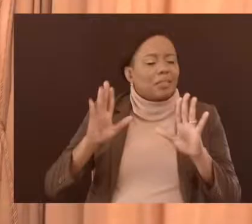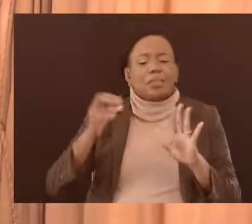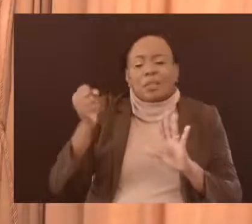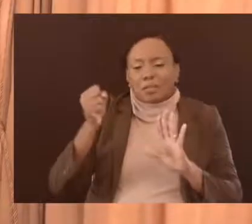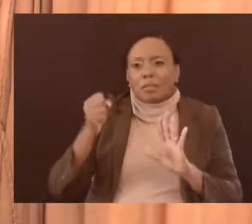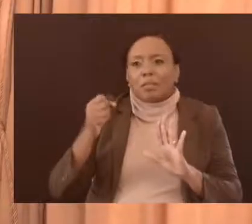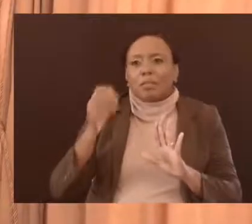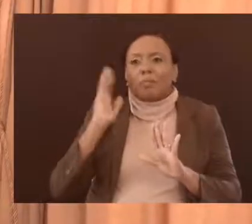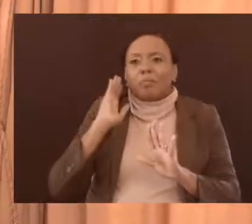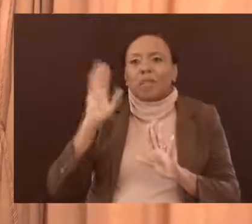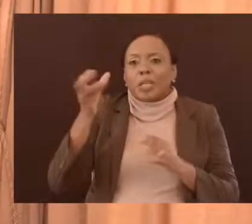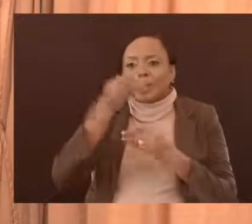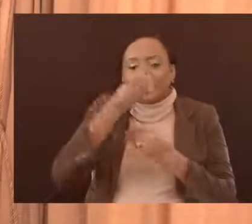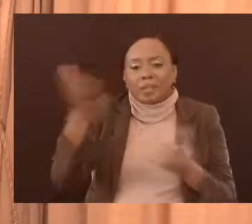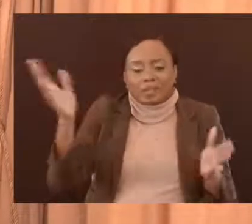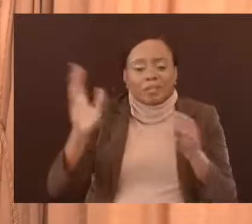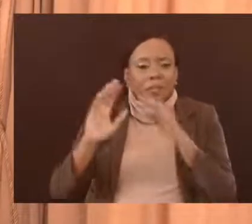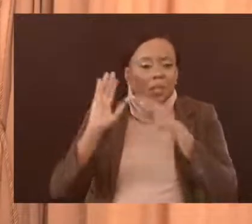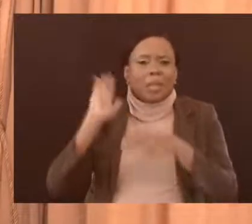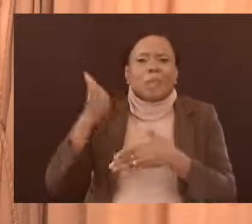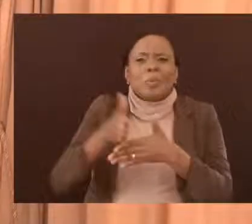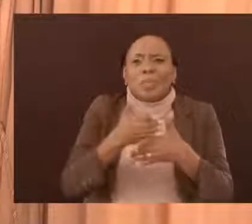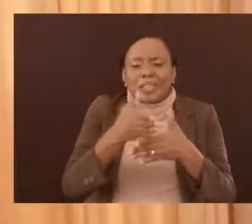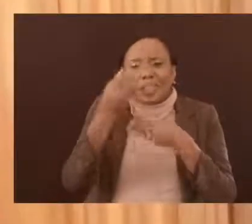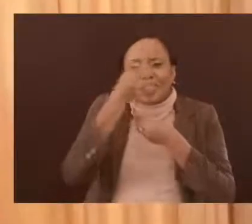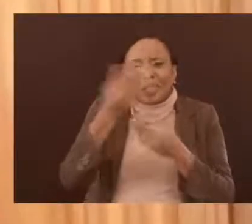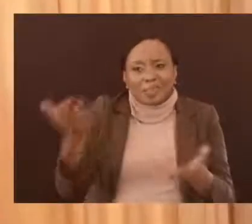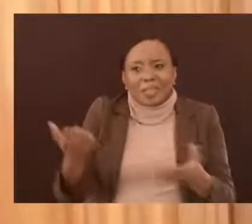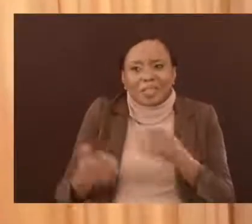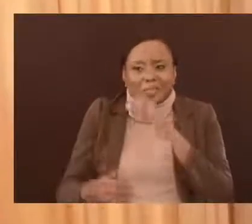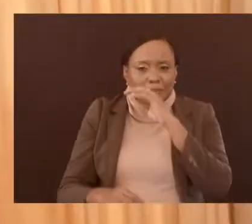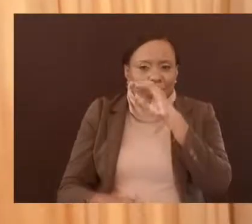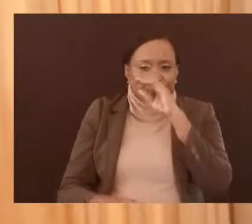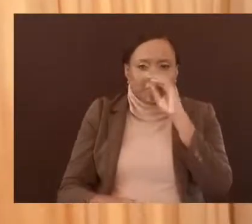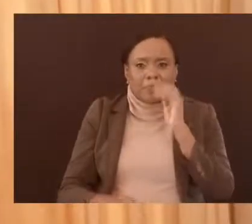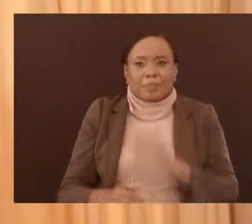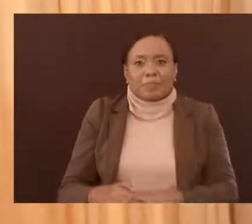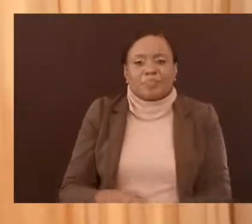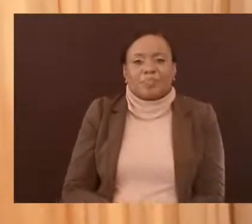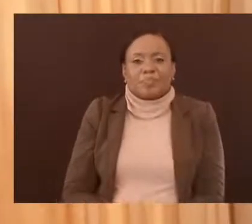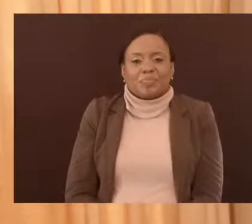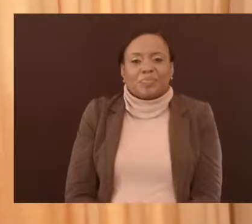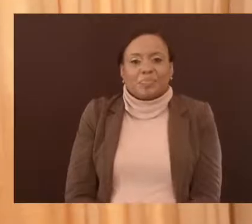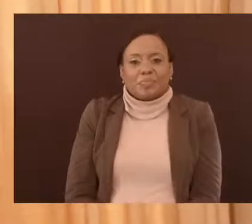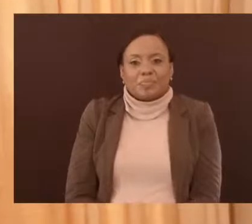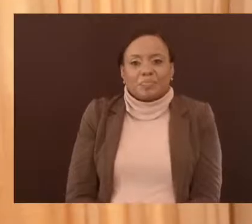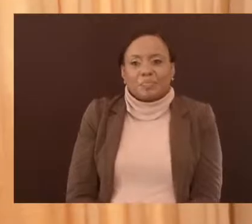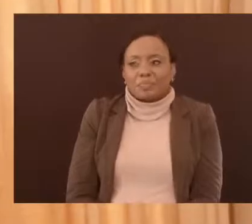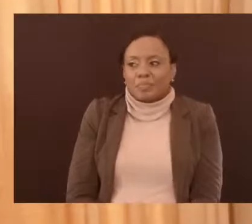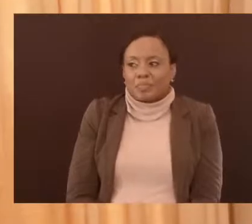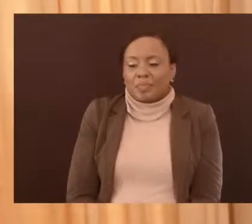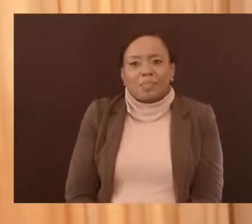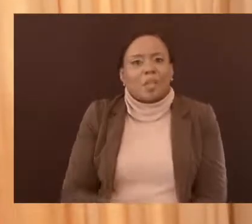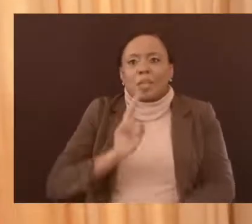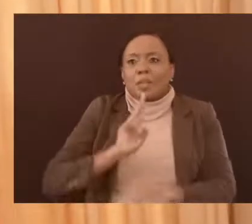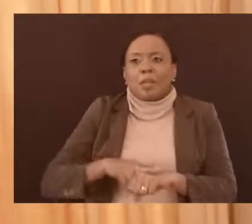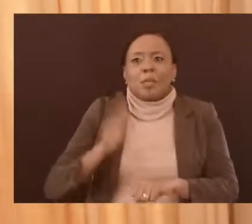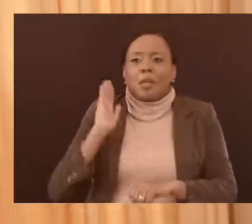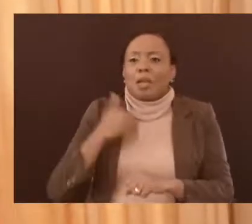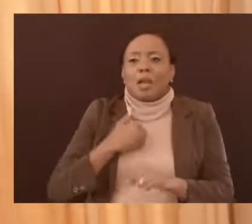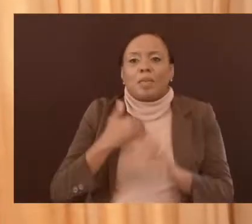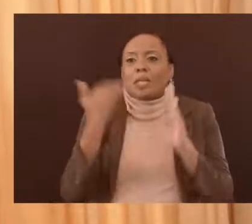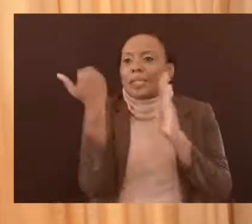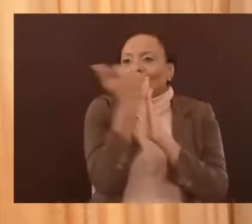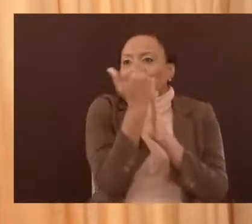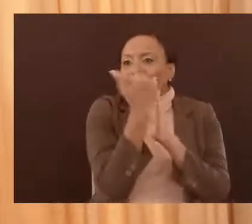said before, the information great, will be thank you. shared. I think just to reiterate the point that we, normally we would list out every single